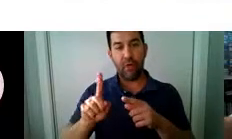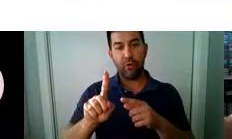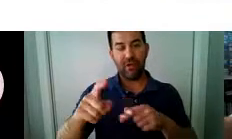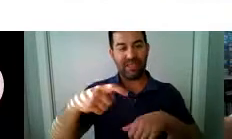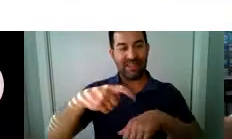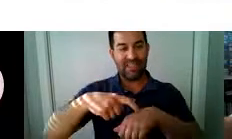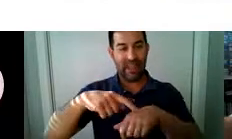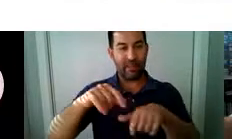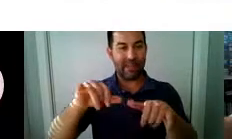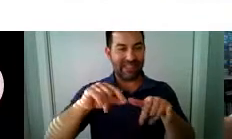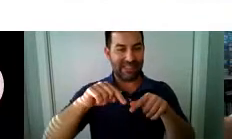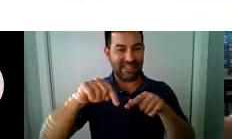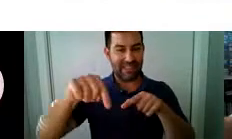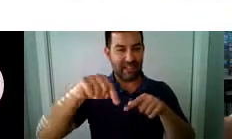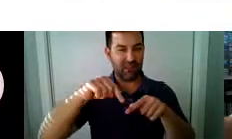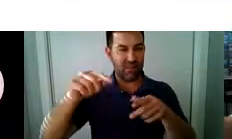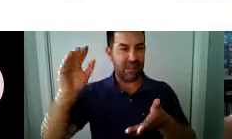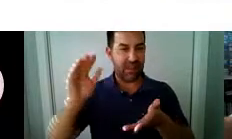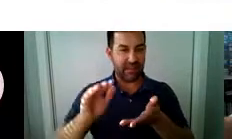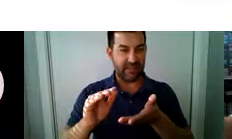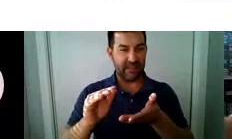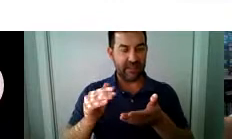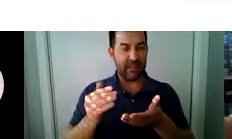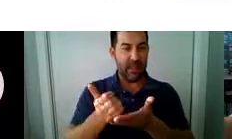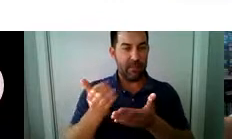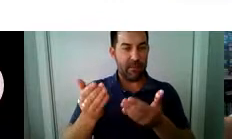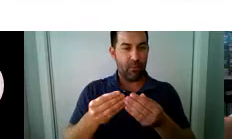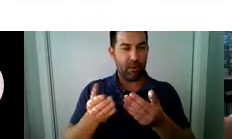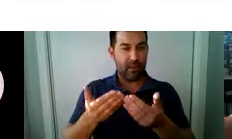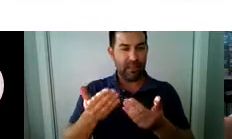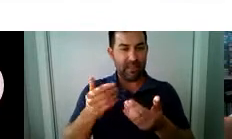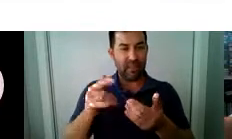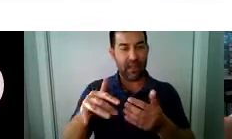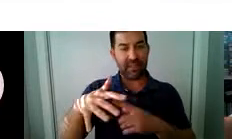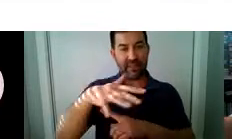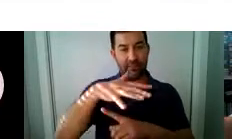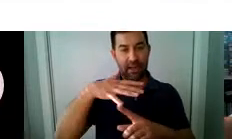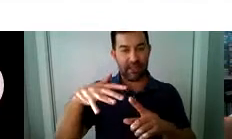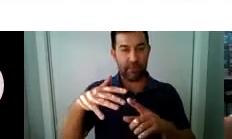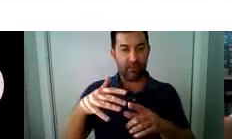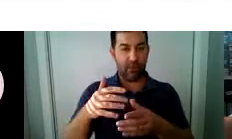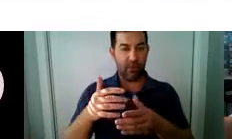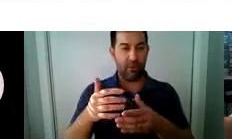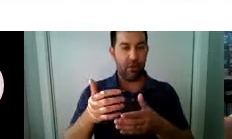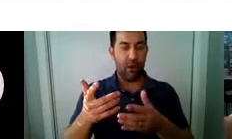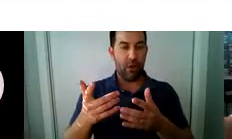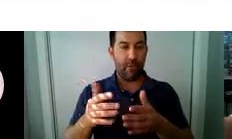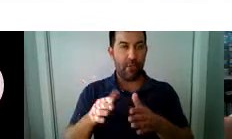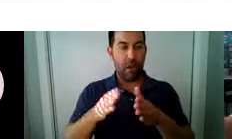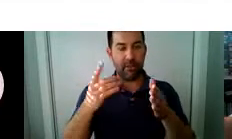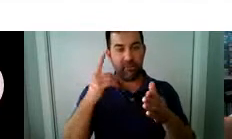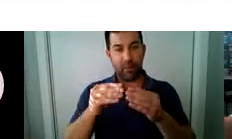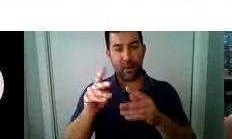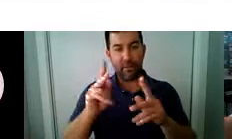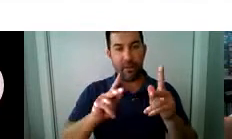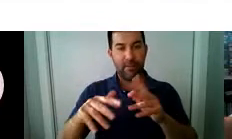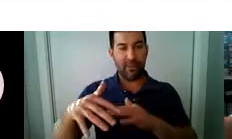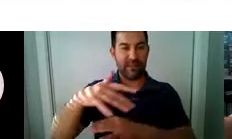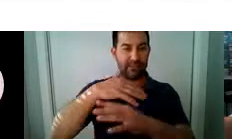distance for pedestrians, making it easier. It would also open up that space for more public space, kind of a